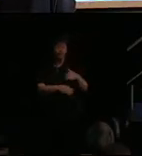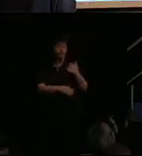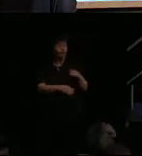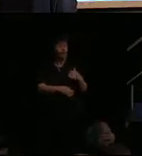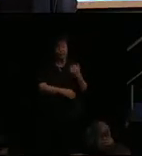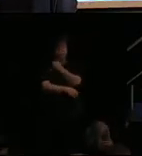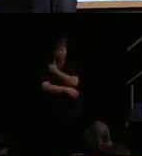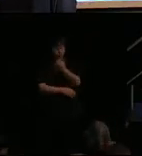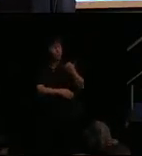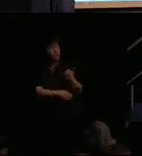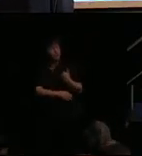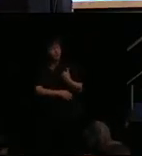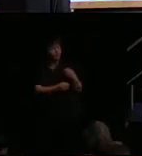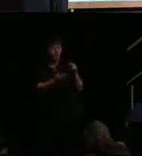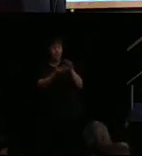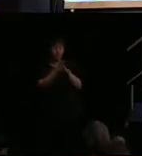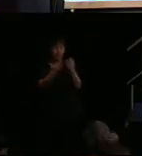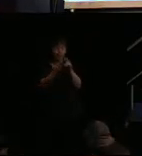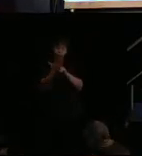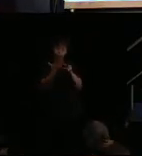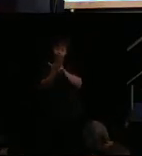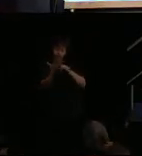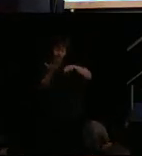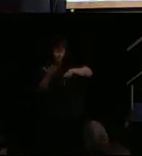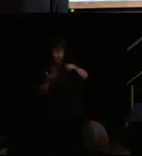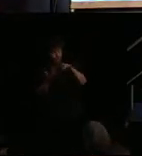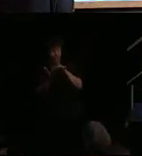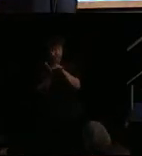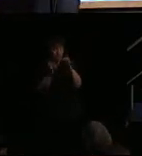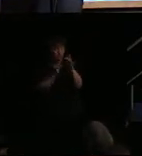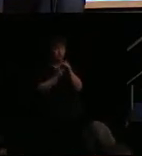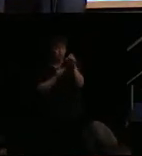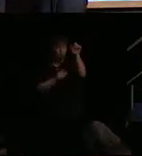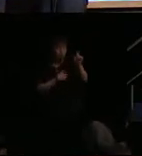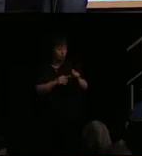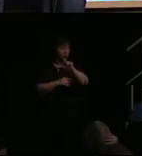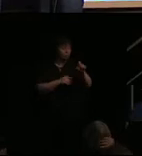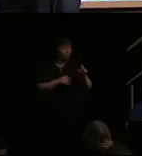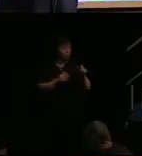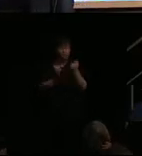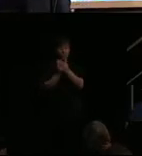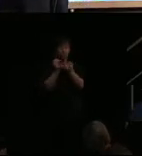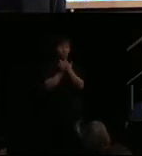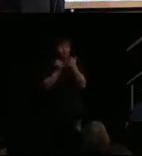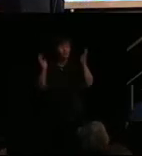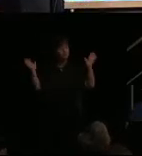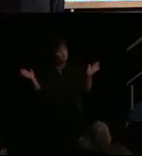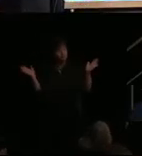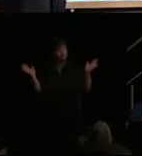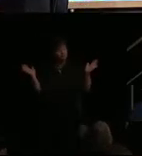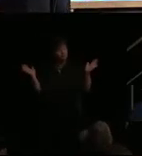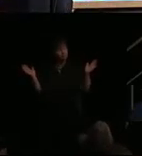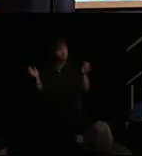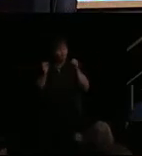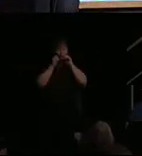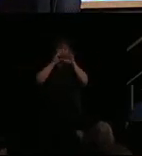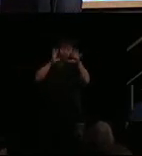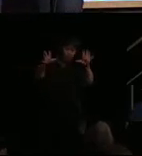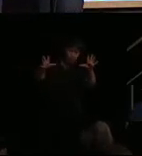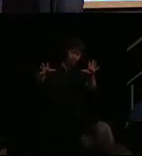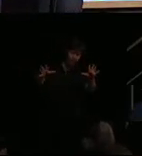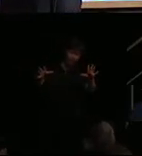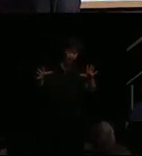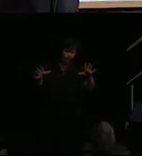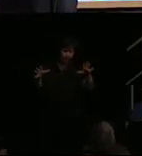life this morning. You know, I was reading this week, and when Jesus was hung on the cross, there's a moment where he screams out,